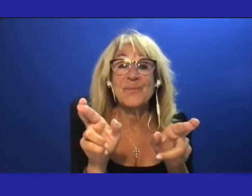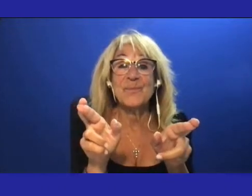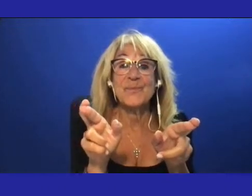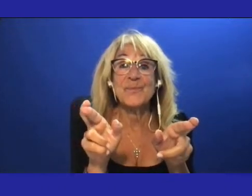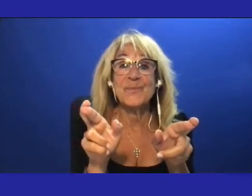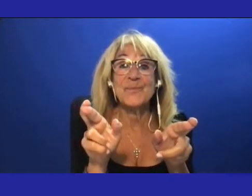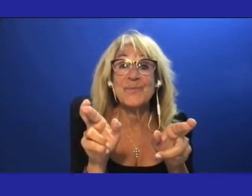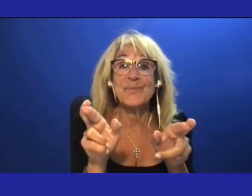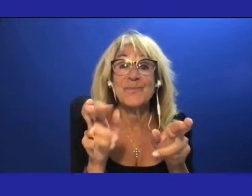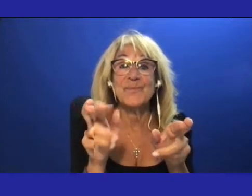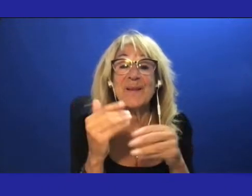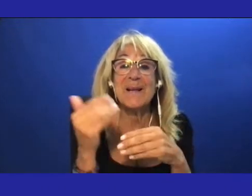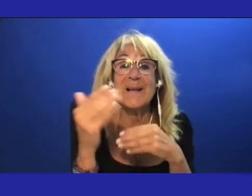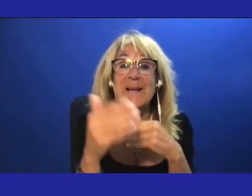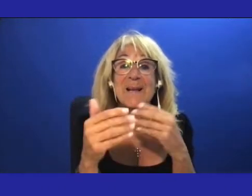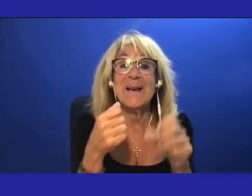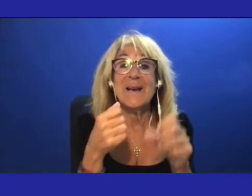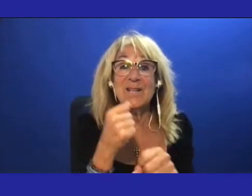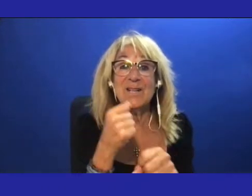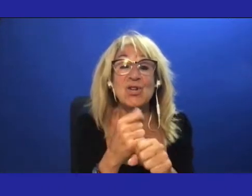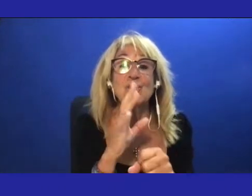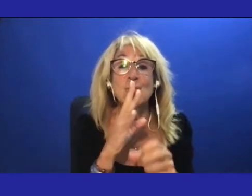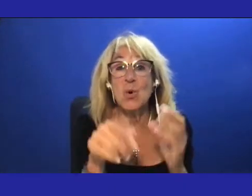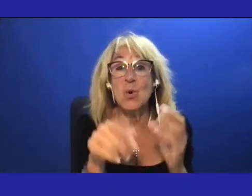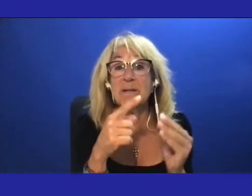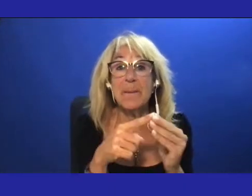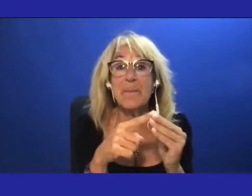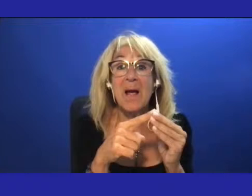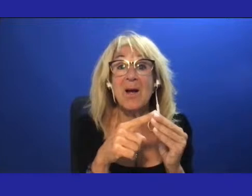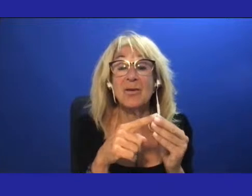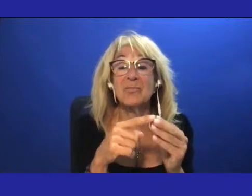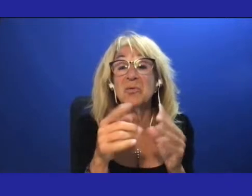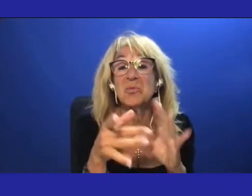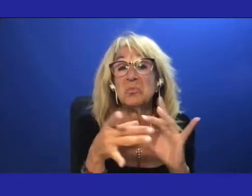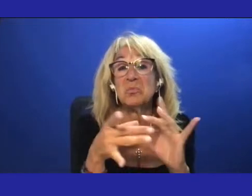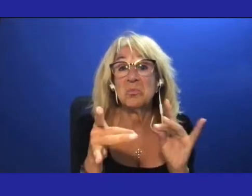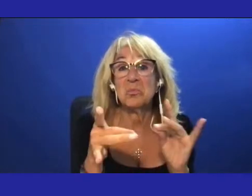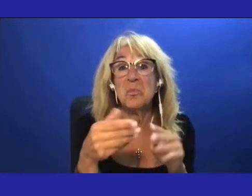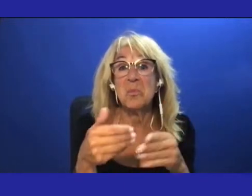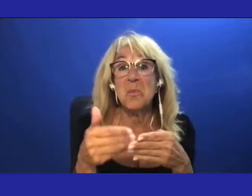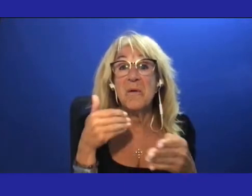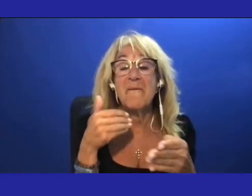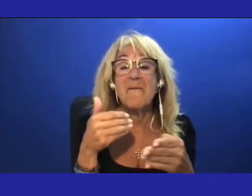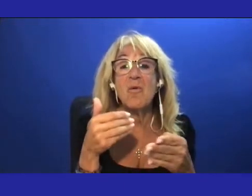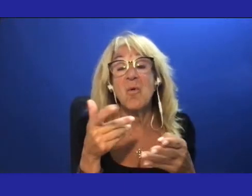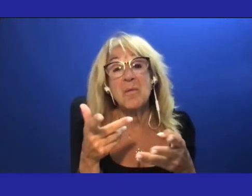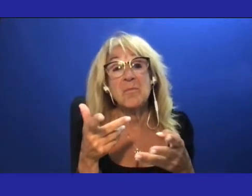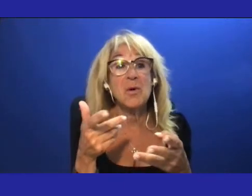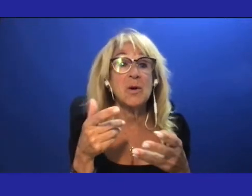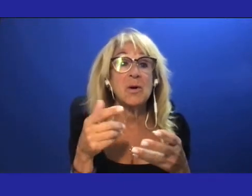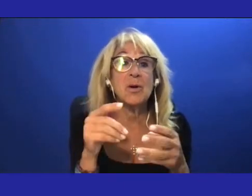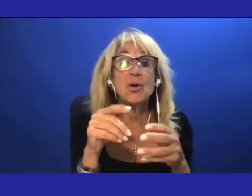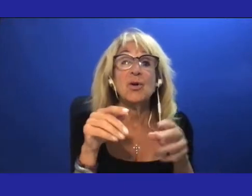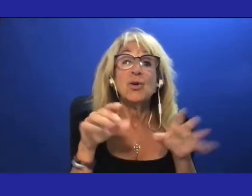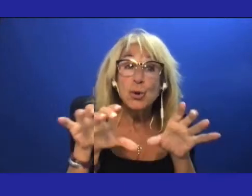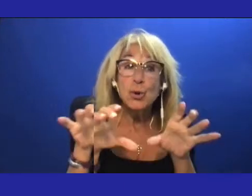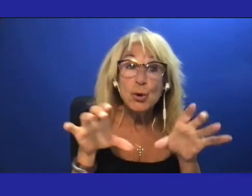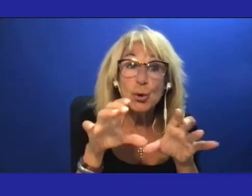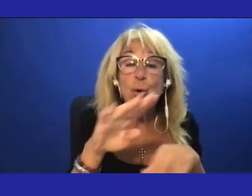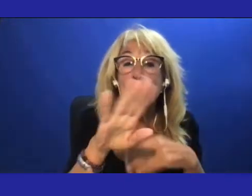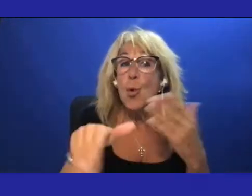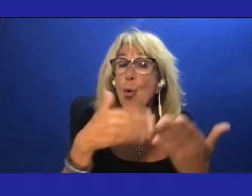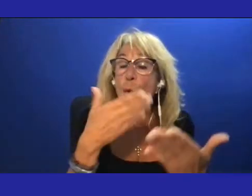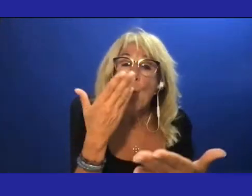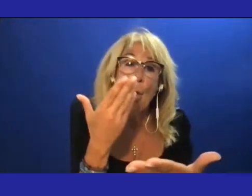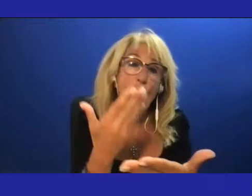year, as I had mentioned earlier, to be able to go through and do all of the due diligence needed to